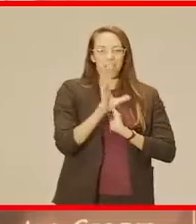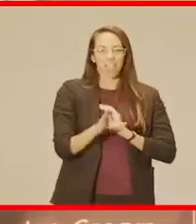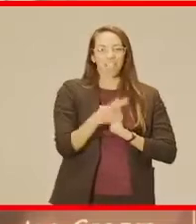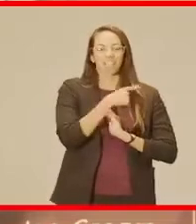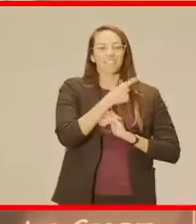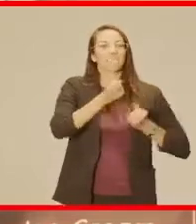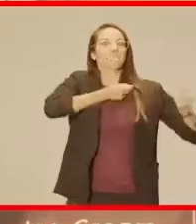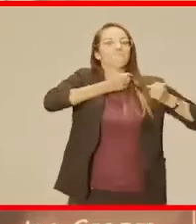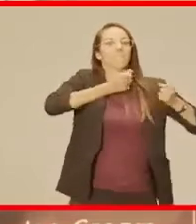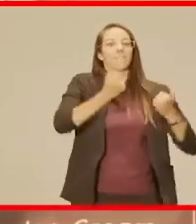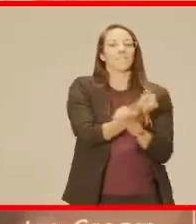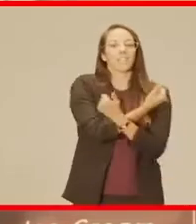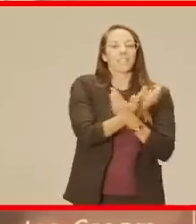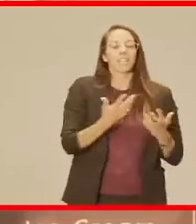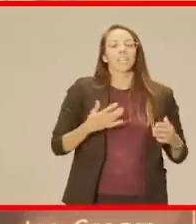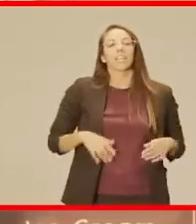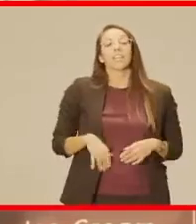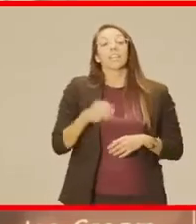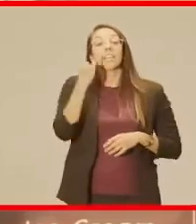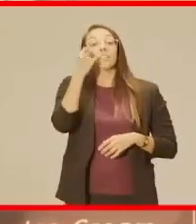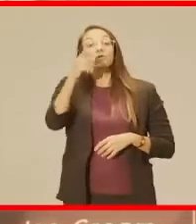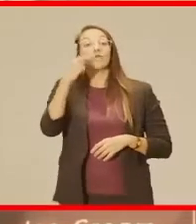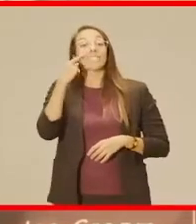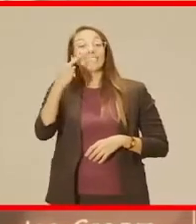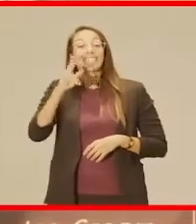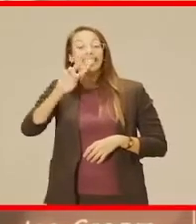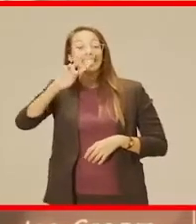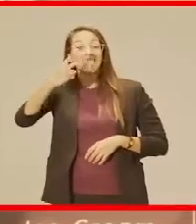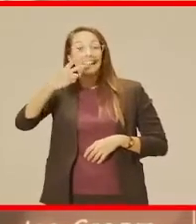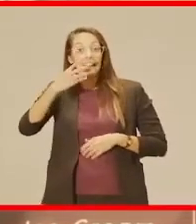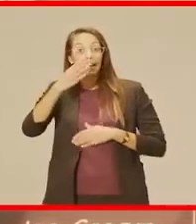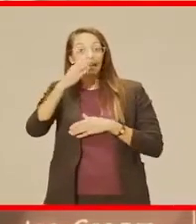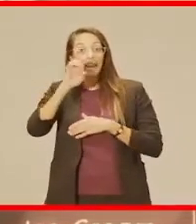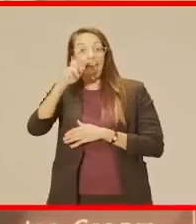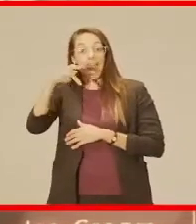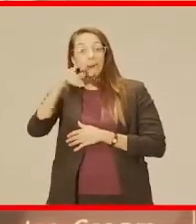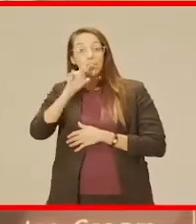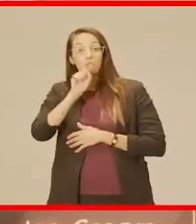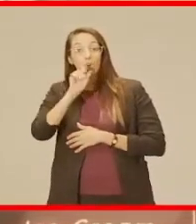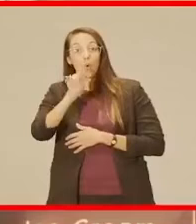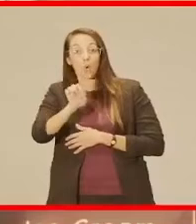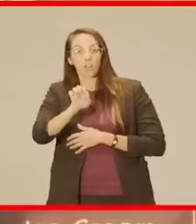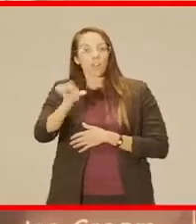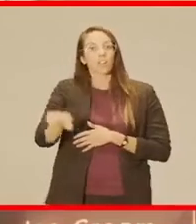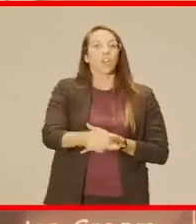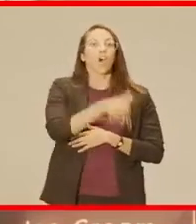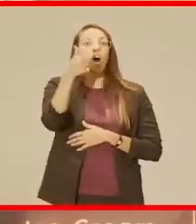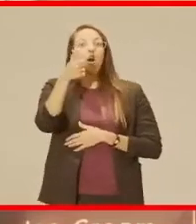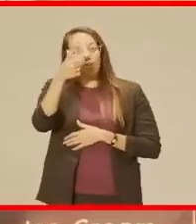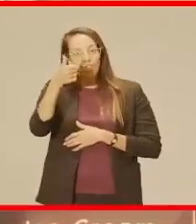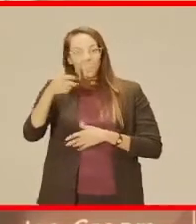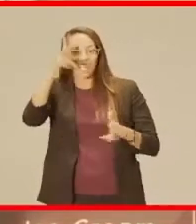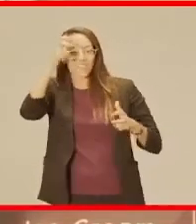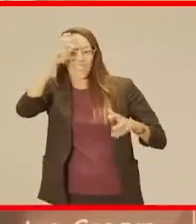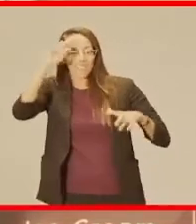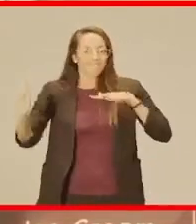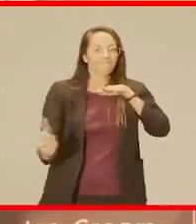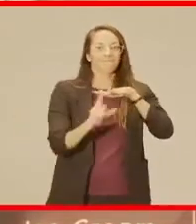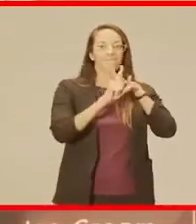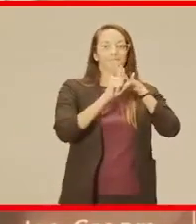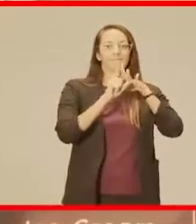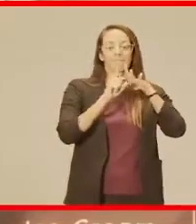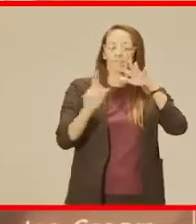the second season, at the very end, another villain comes into play, Mayura, with the